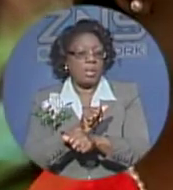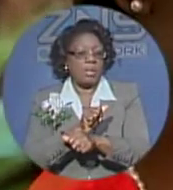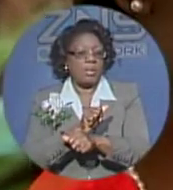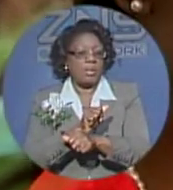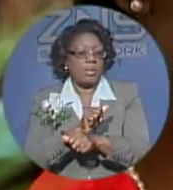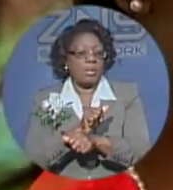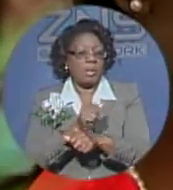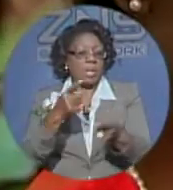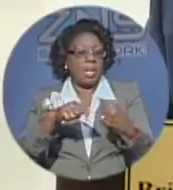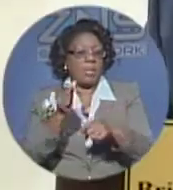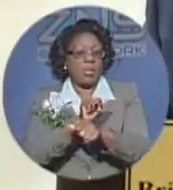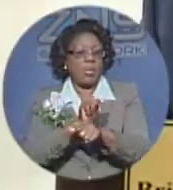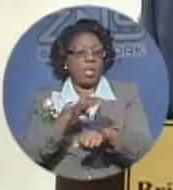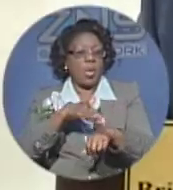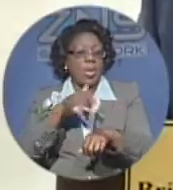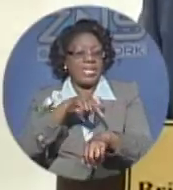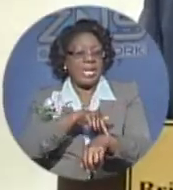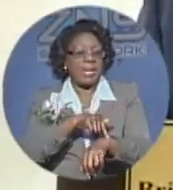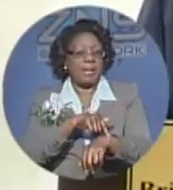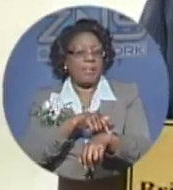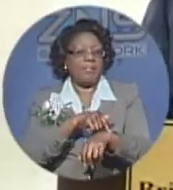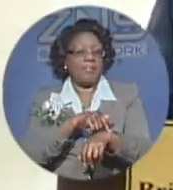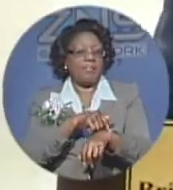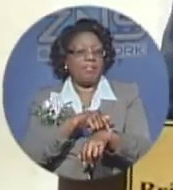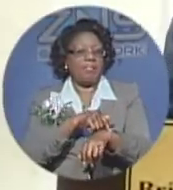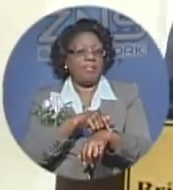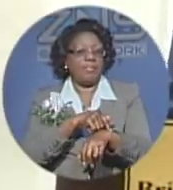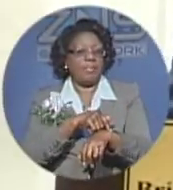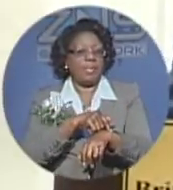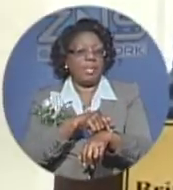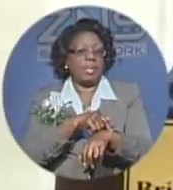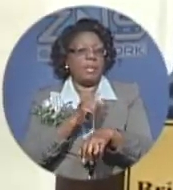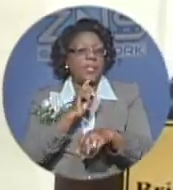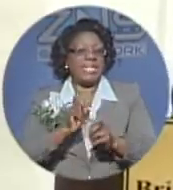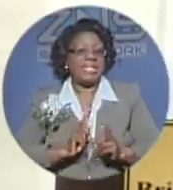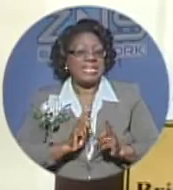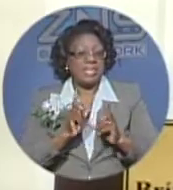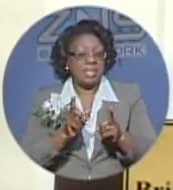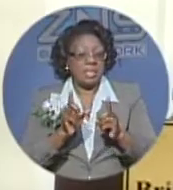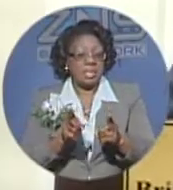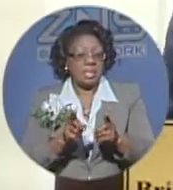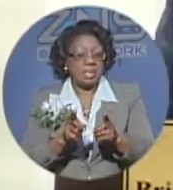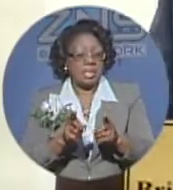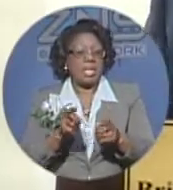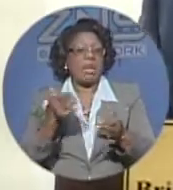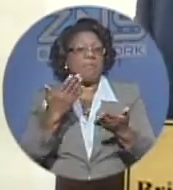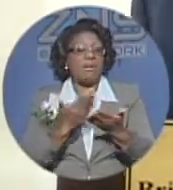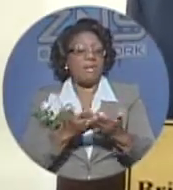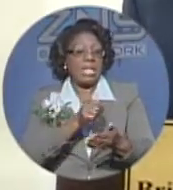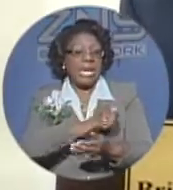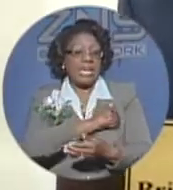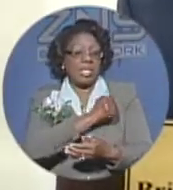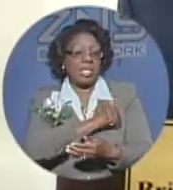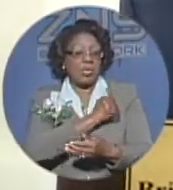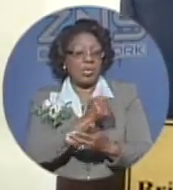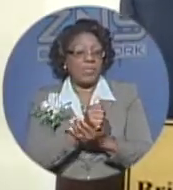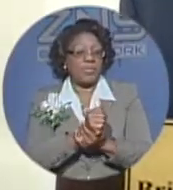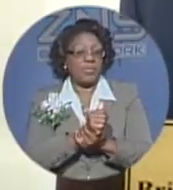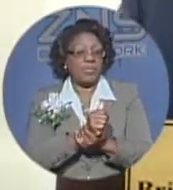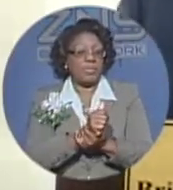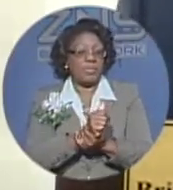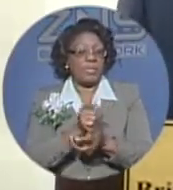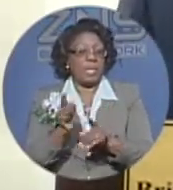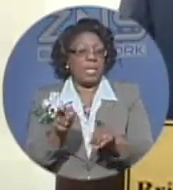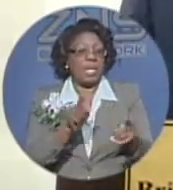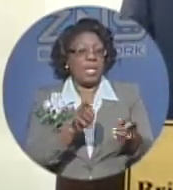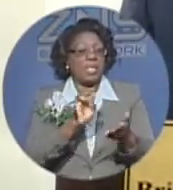punctuality, being on time, diligence, and a good attitude. As